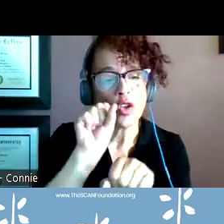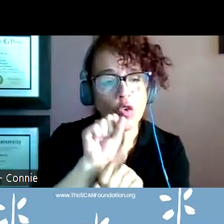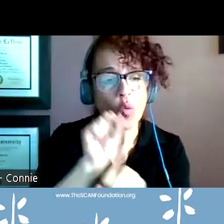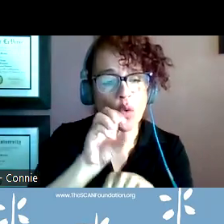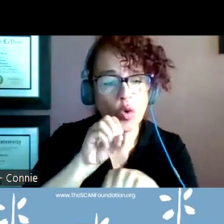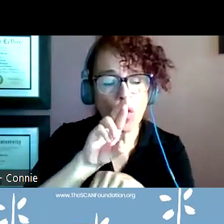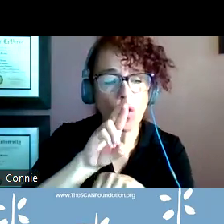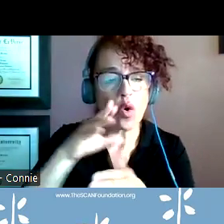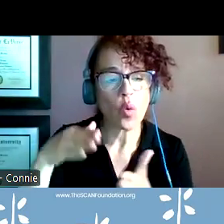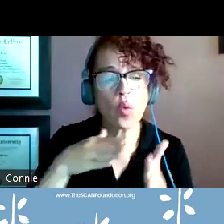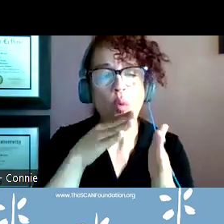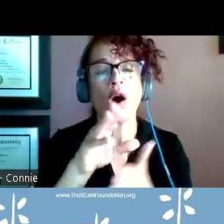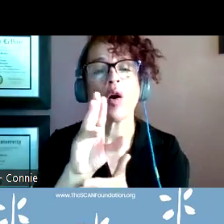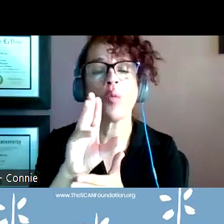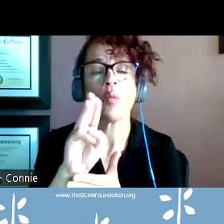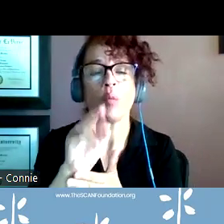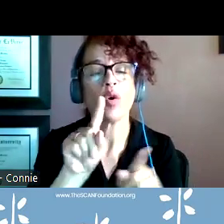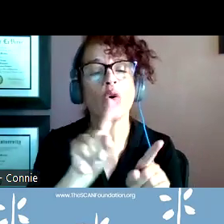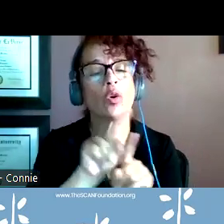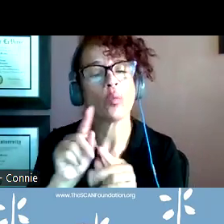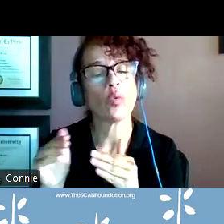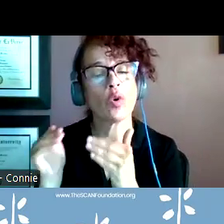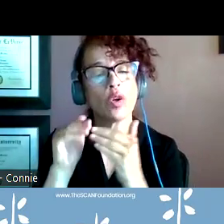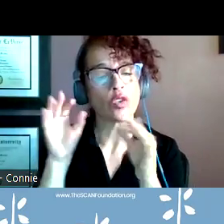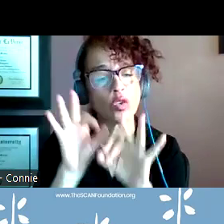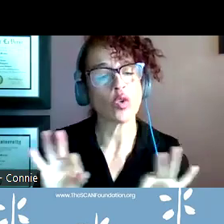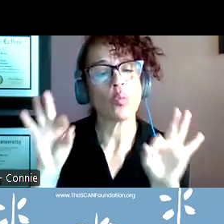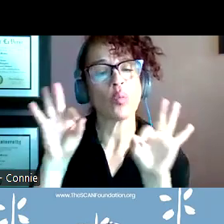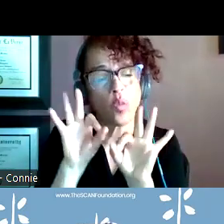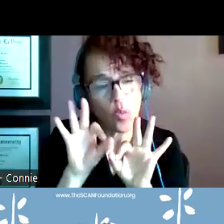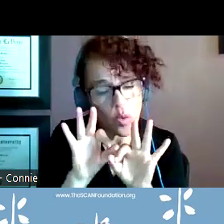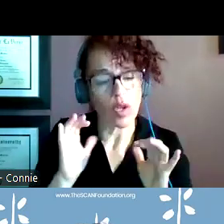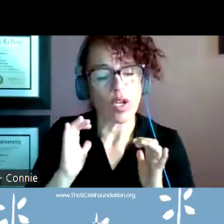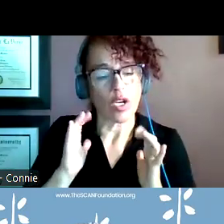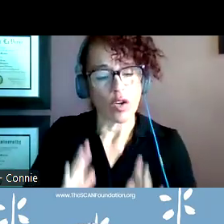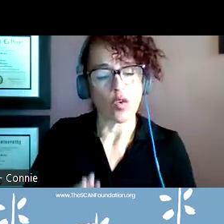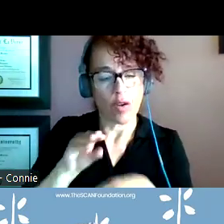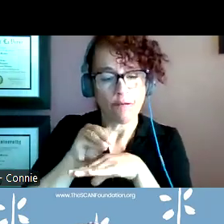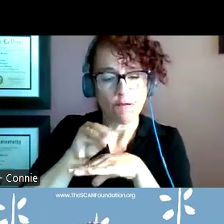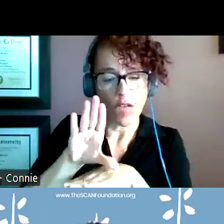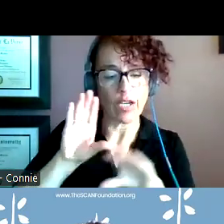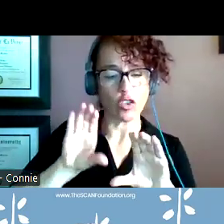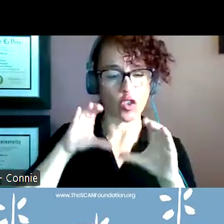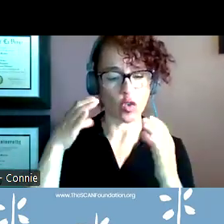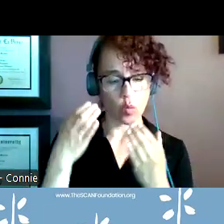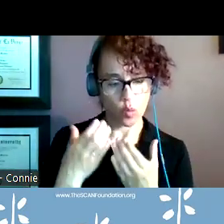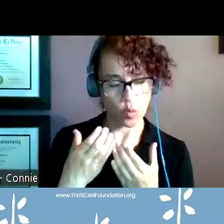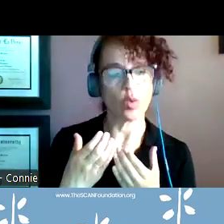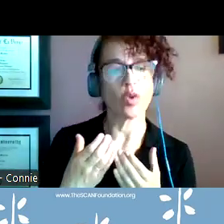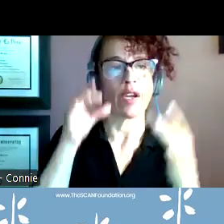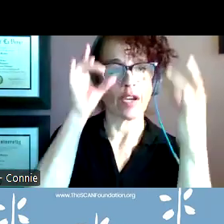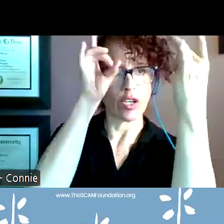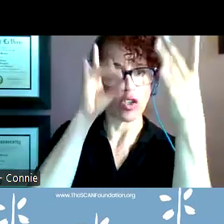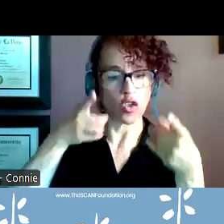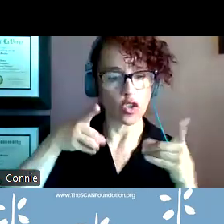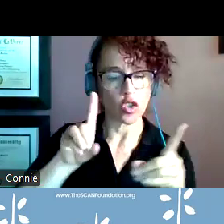on the roadmap, but it's equally important to have that consumer advisory group to provide feedback during